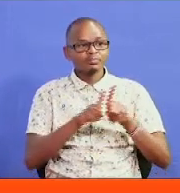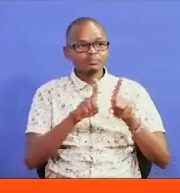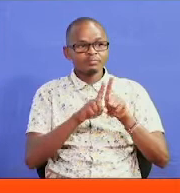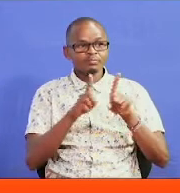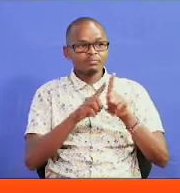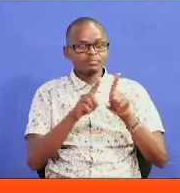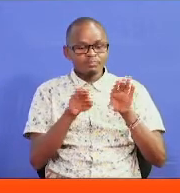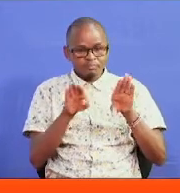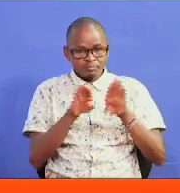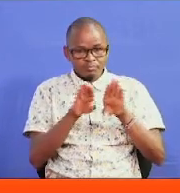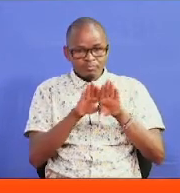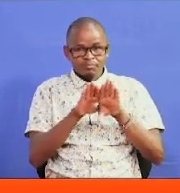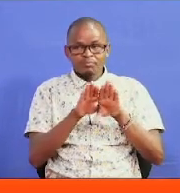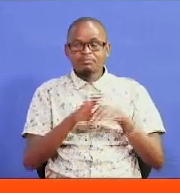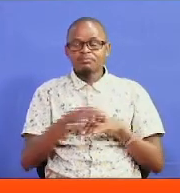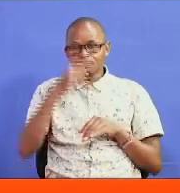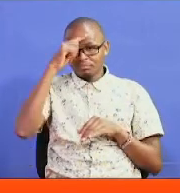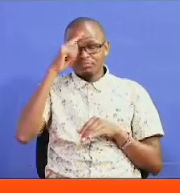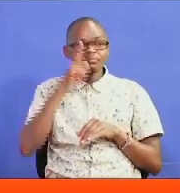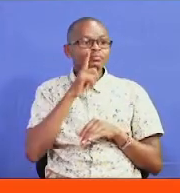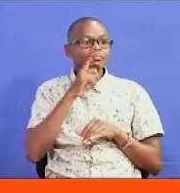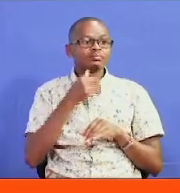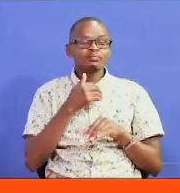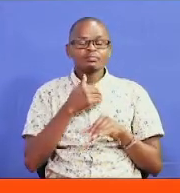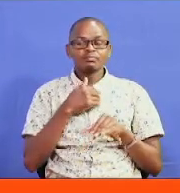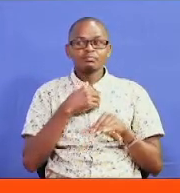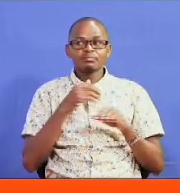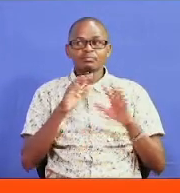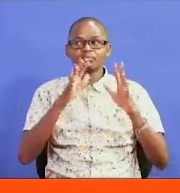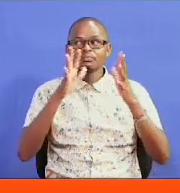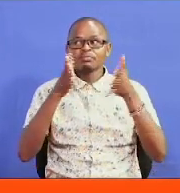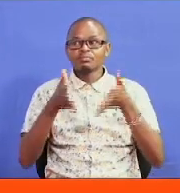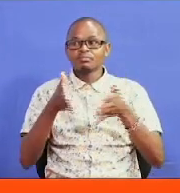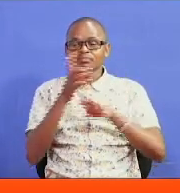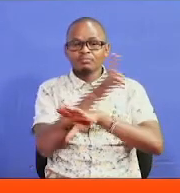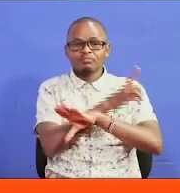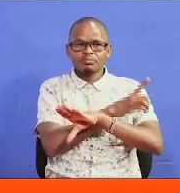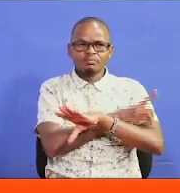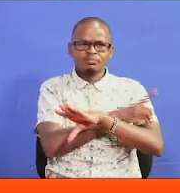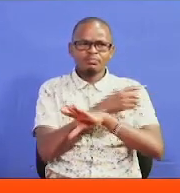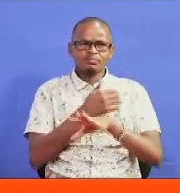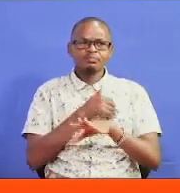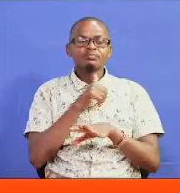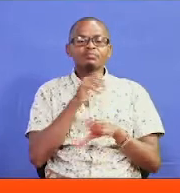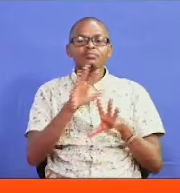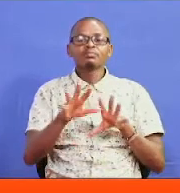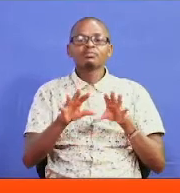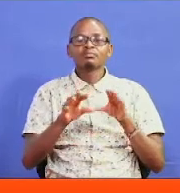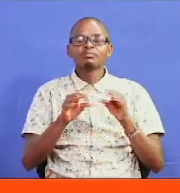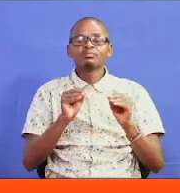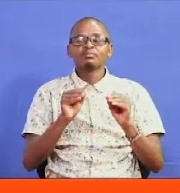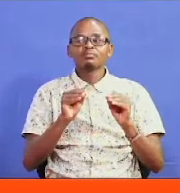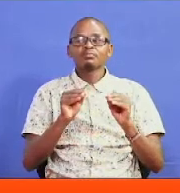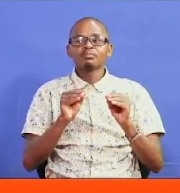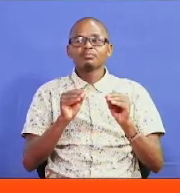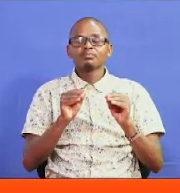this discussion, because tomorrow we shall be commemorating, of course, now this day, the World the